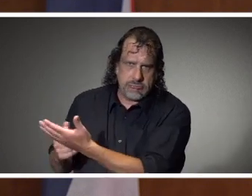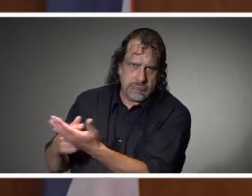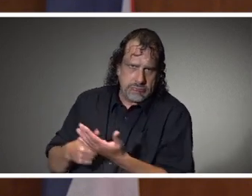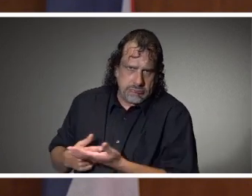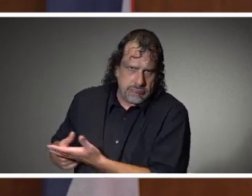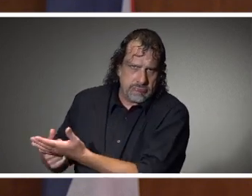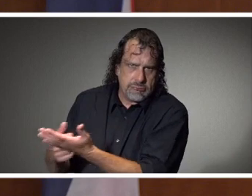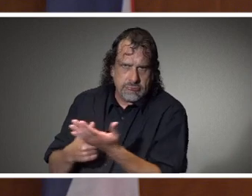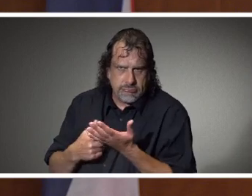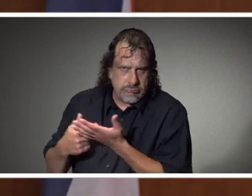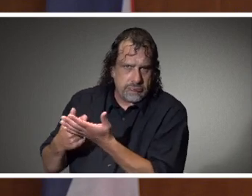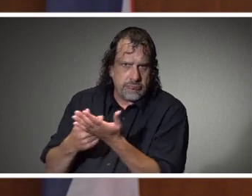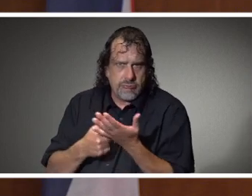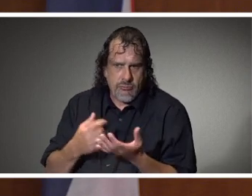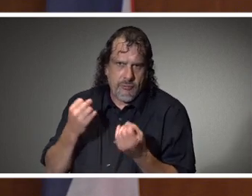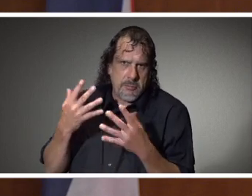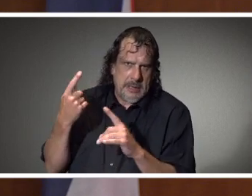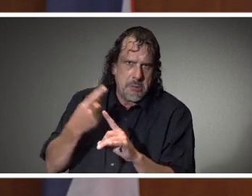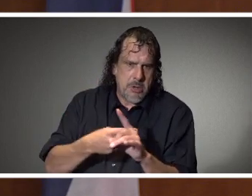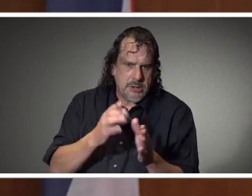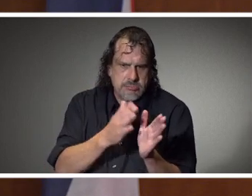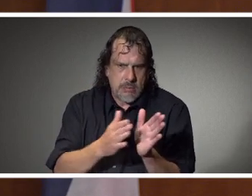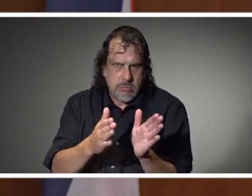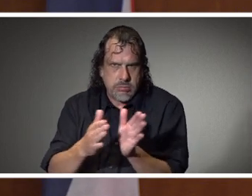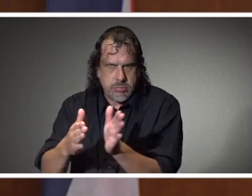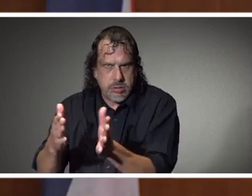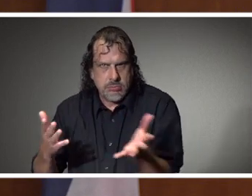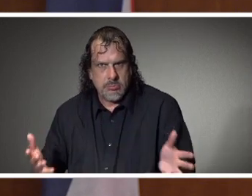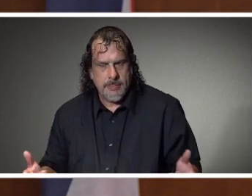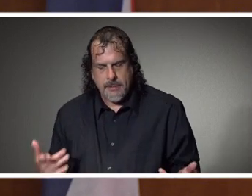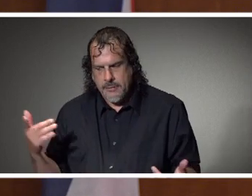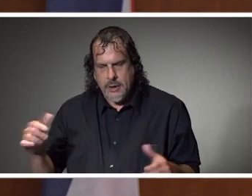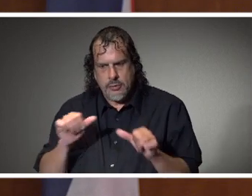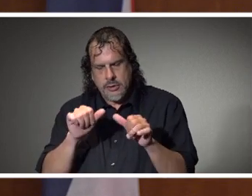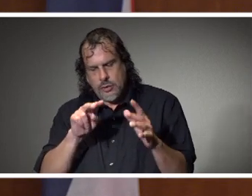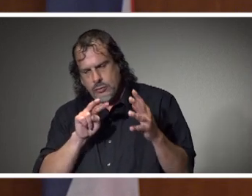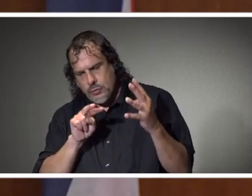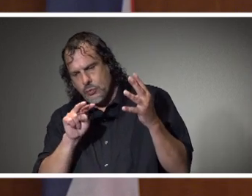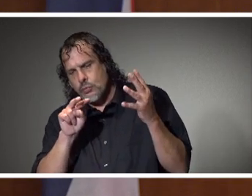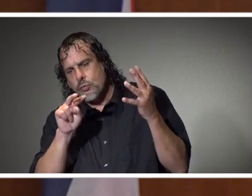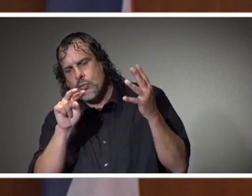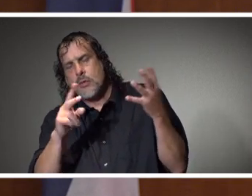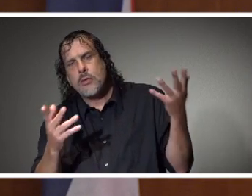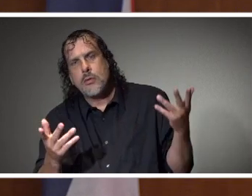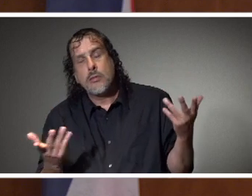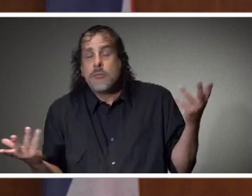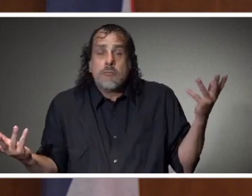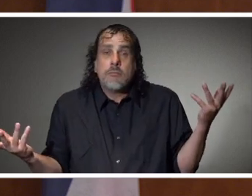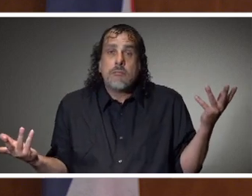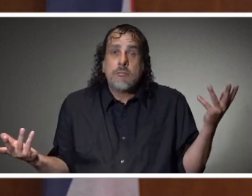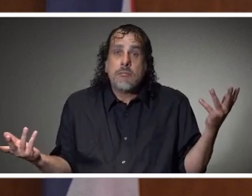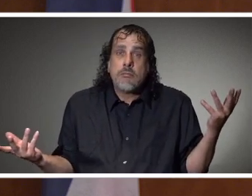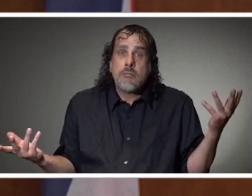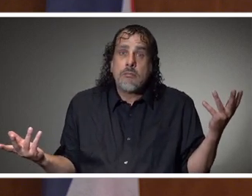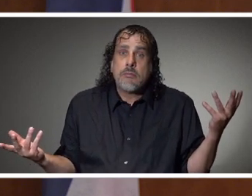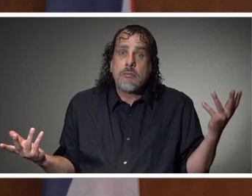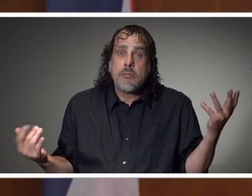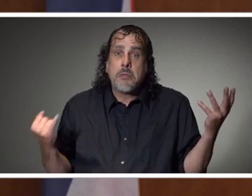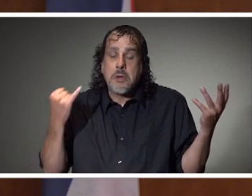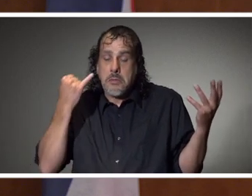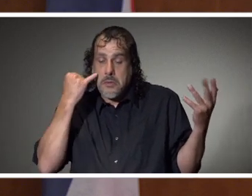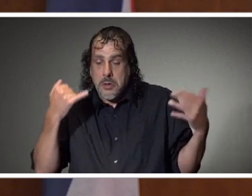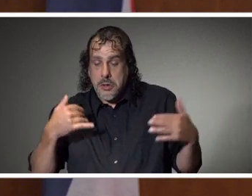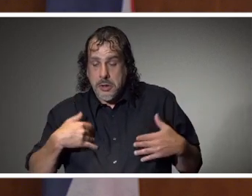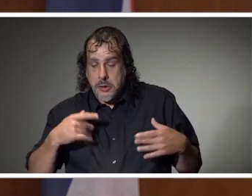closely for many, many months on end. And we are continuing to look and see as to if there is a reason